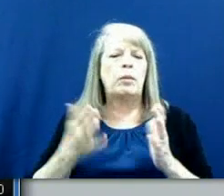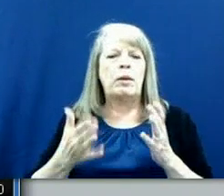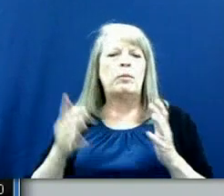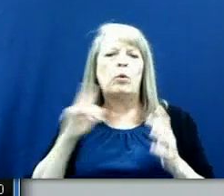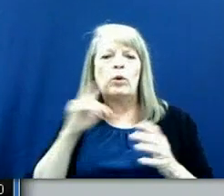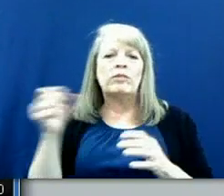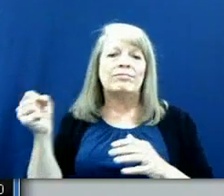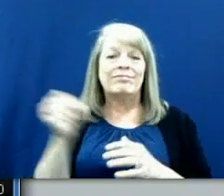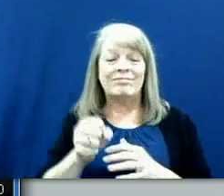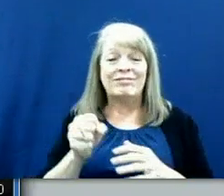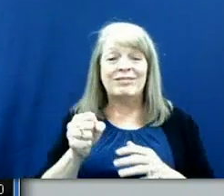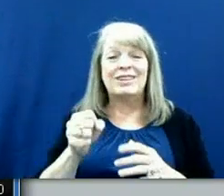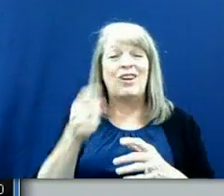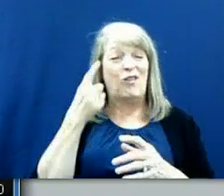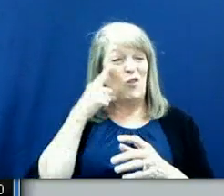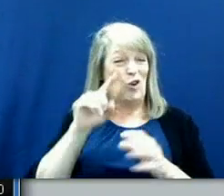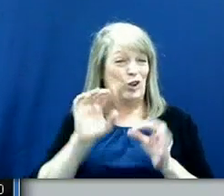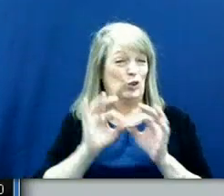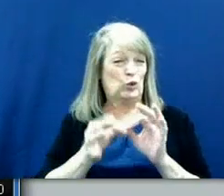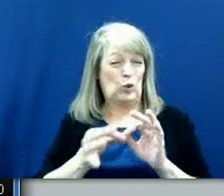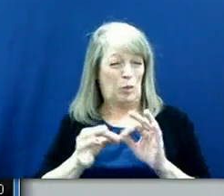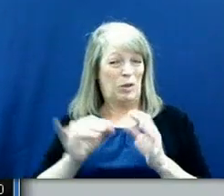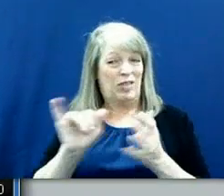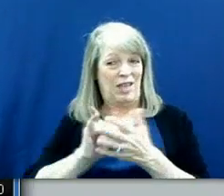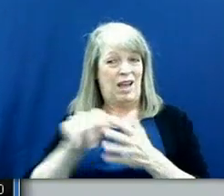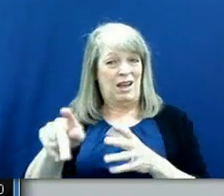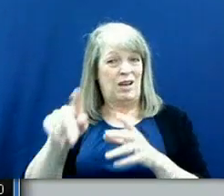at termination.